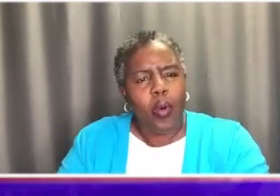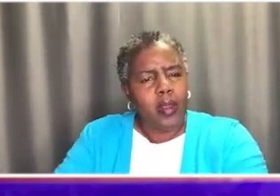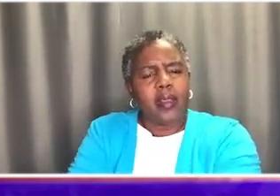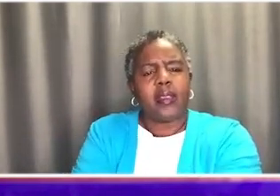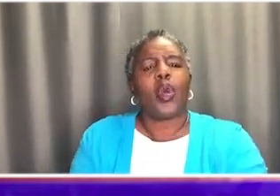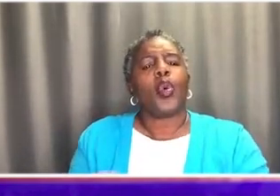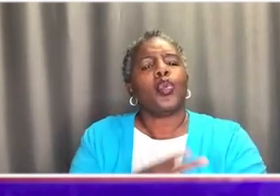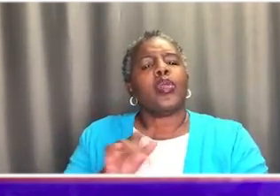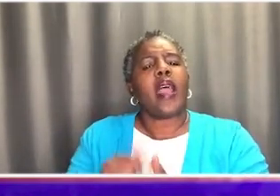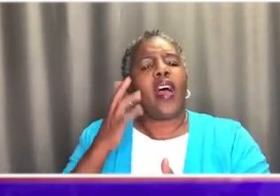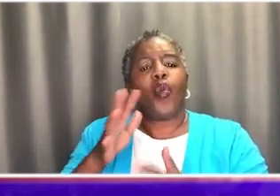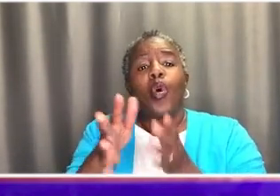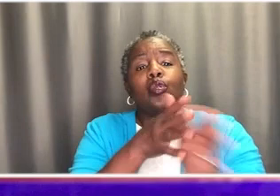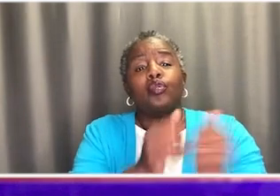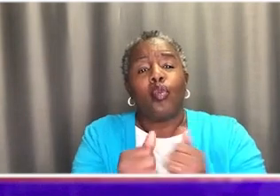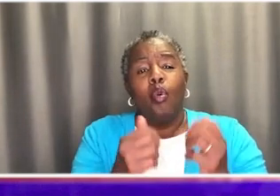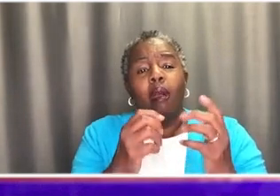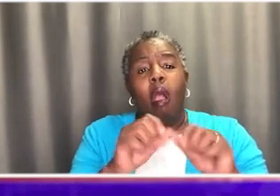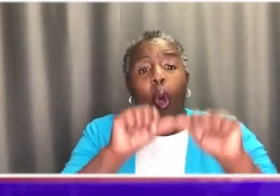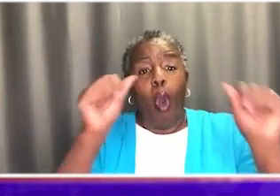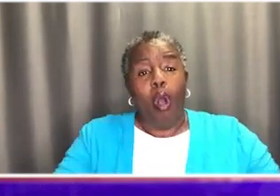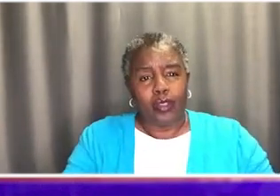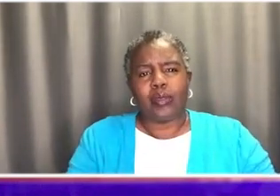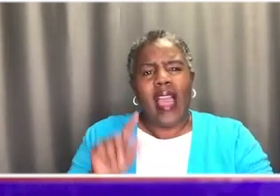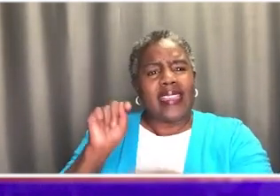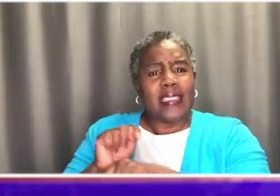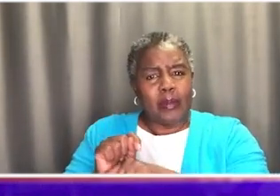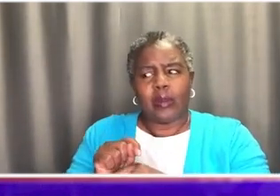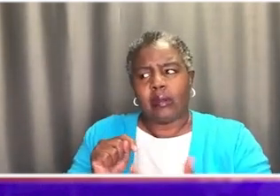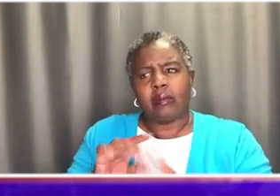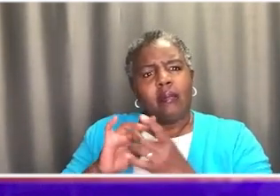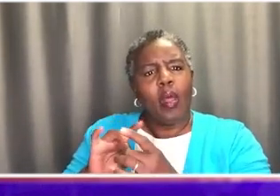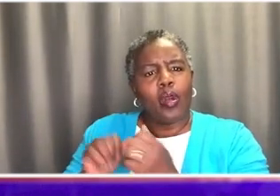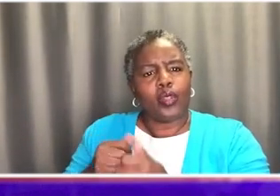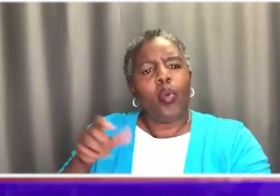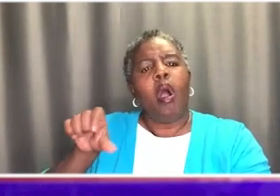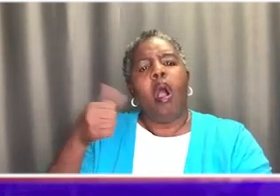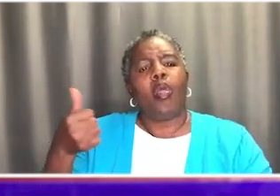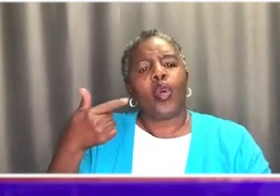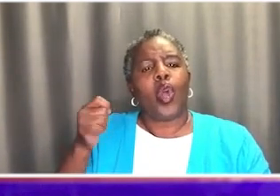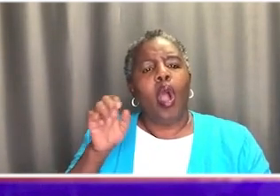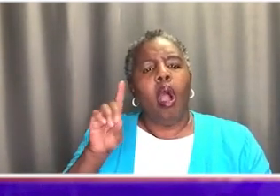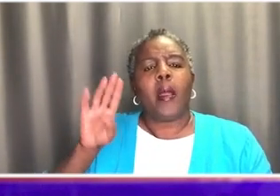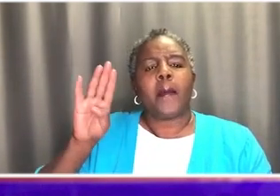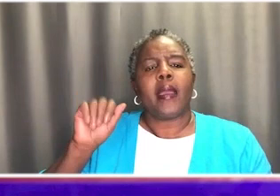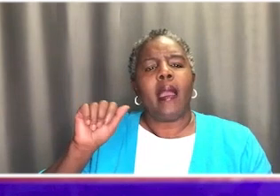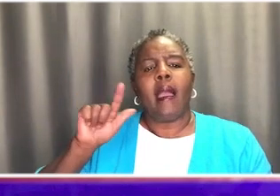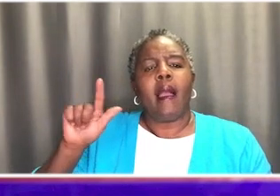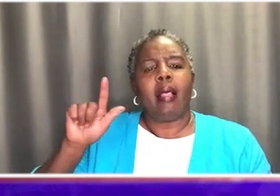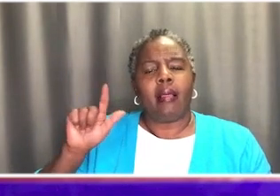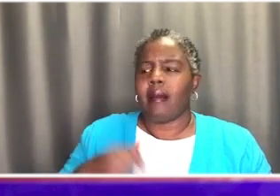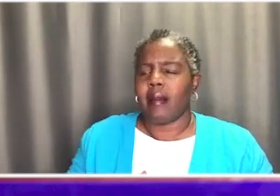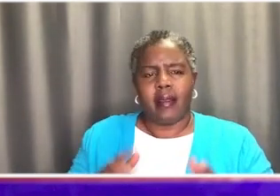to destroy altars and temples that belonged to Baal. He was effective